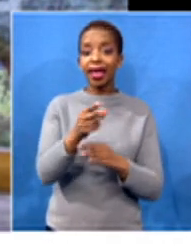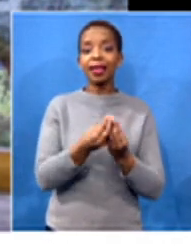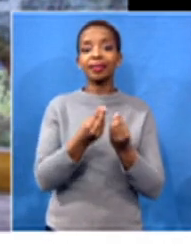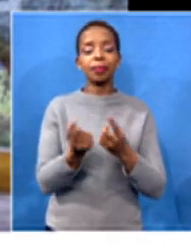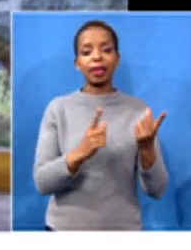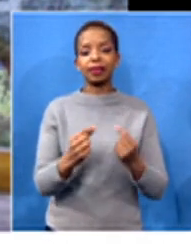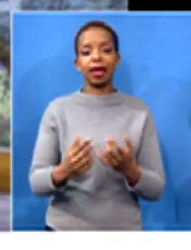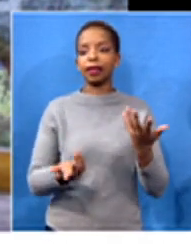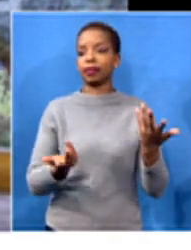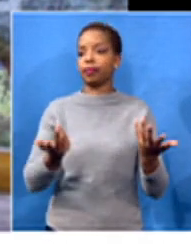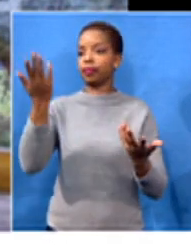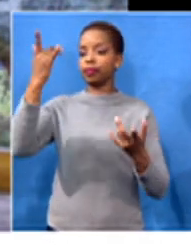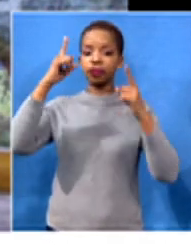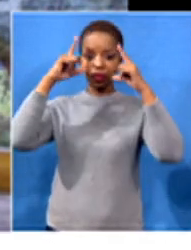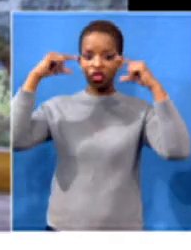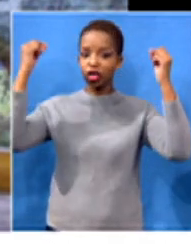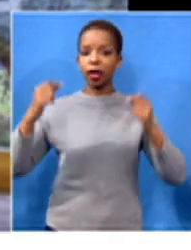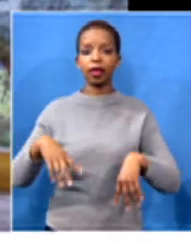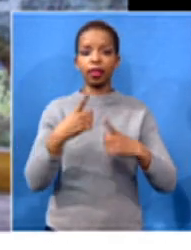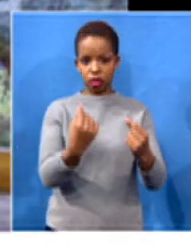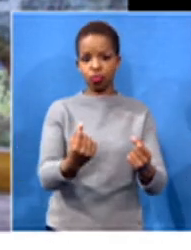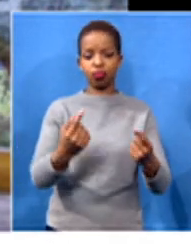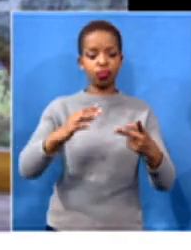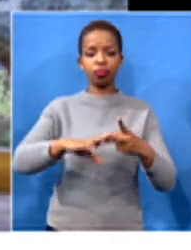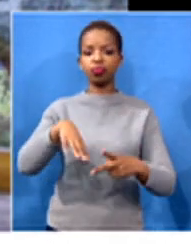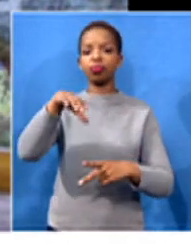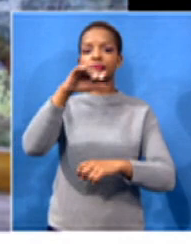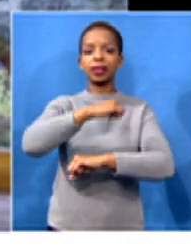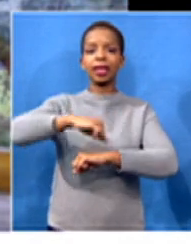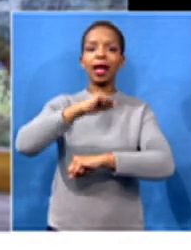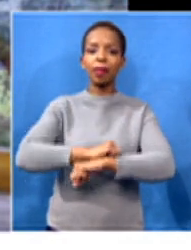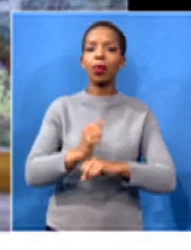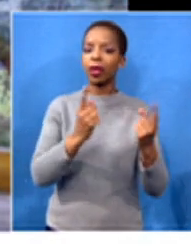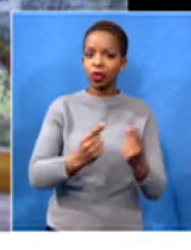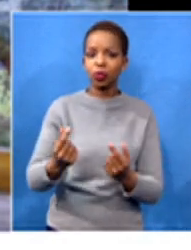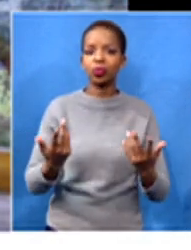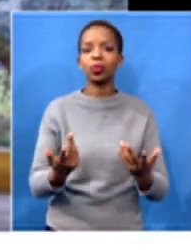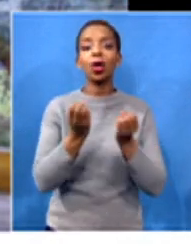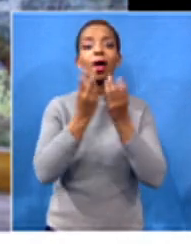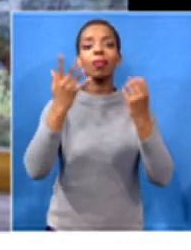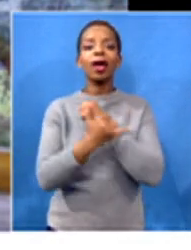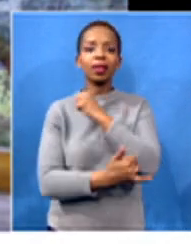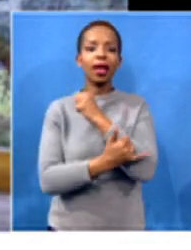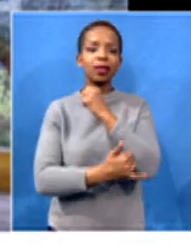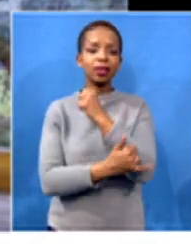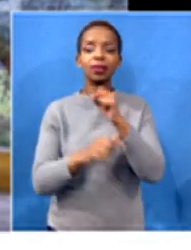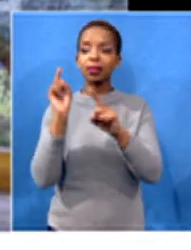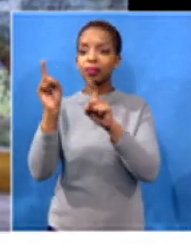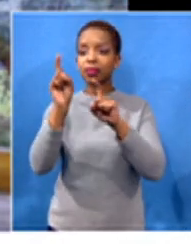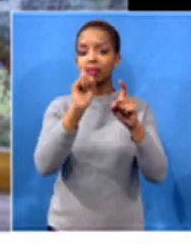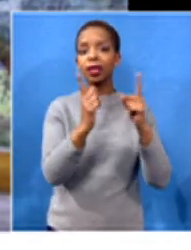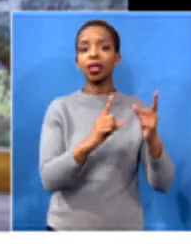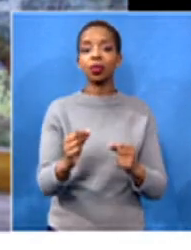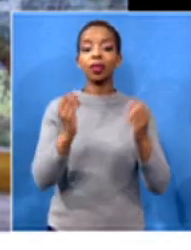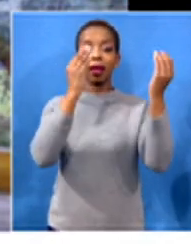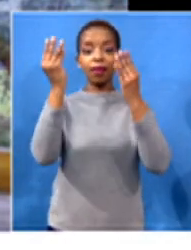China, and in Singapore and Vietnam, and in many countries. If we're lacking capacity and we don't have the kinds of finances we